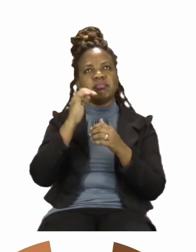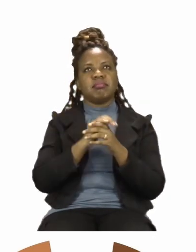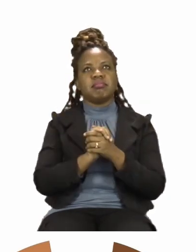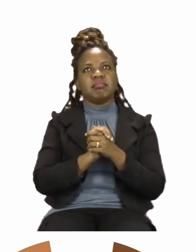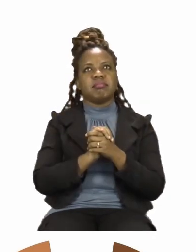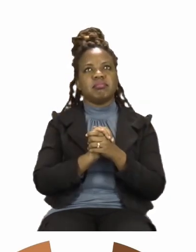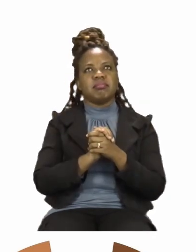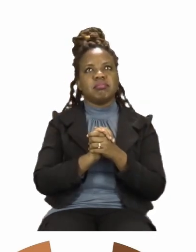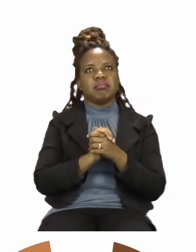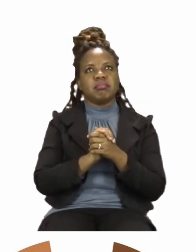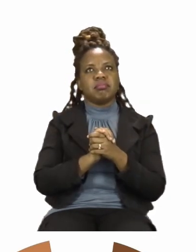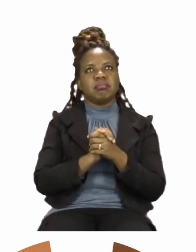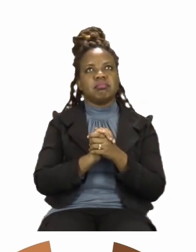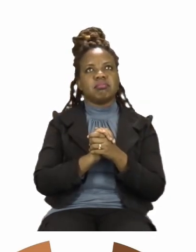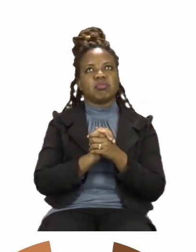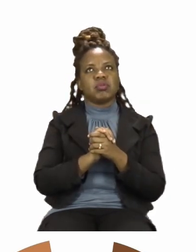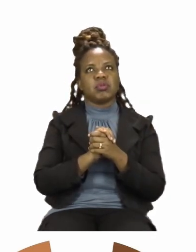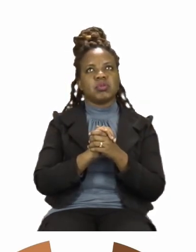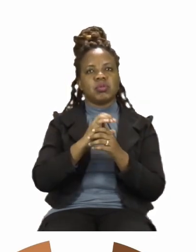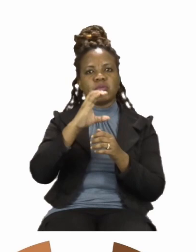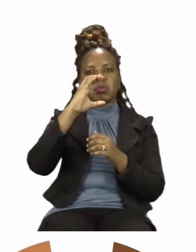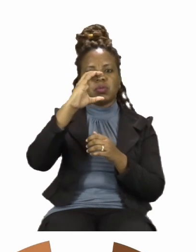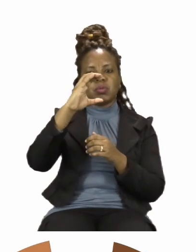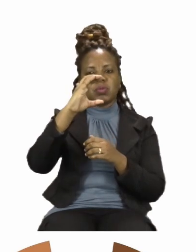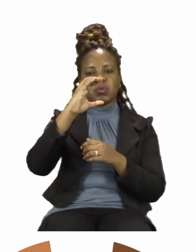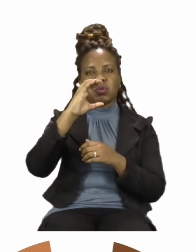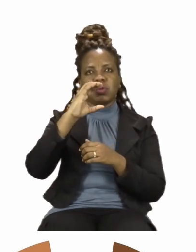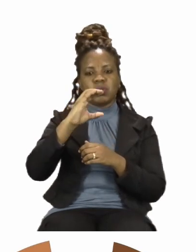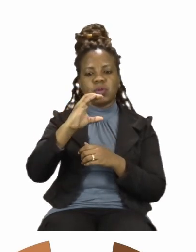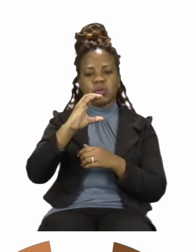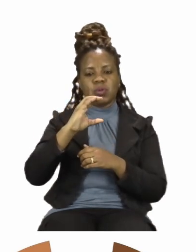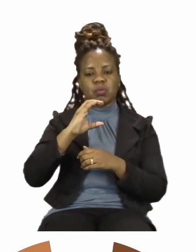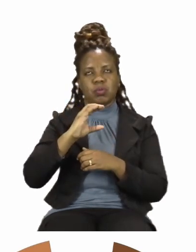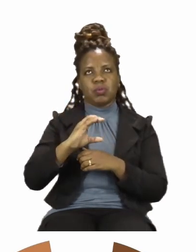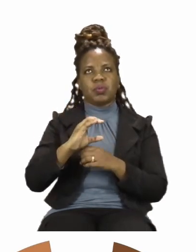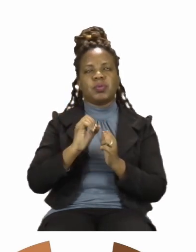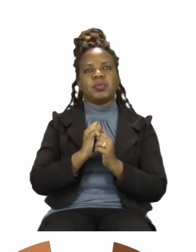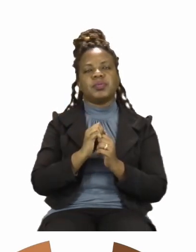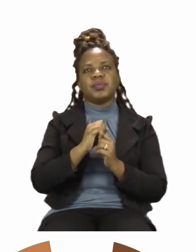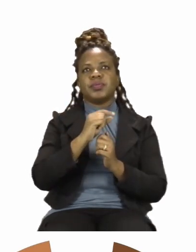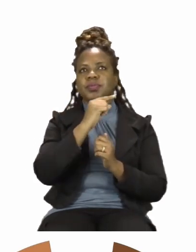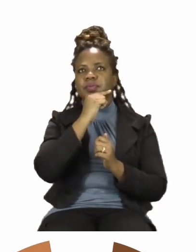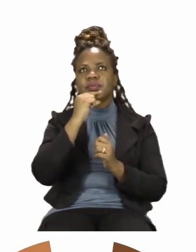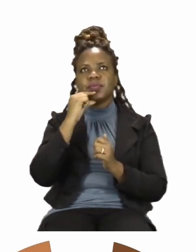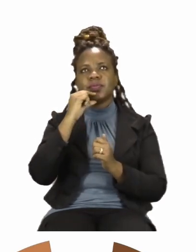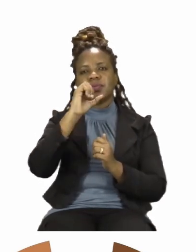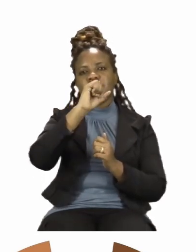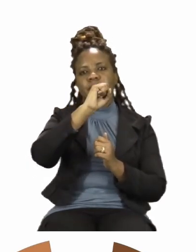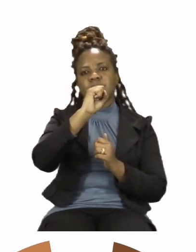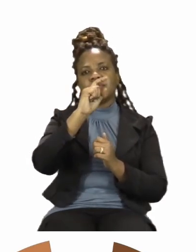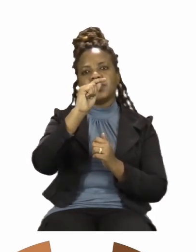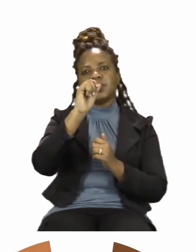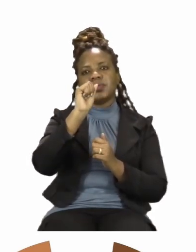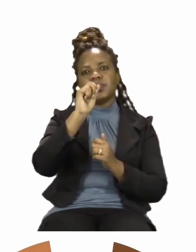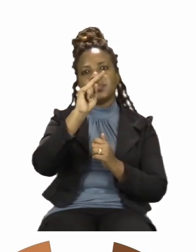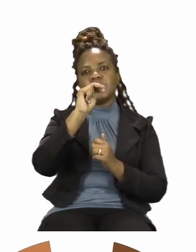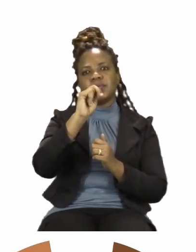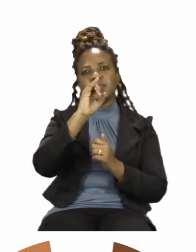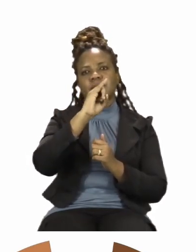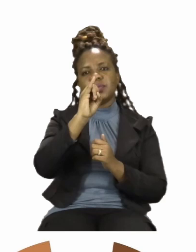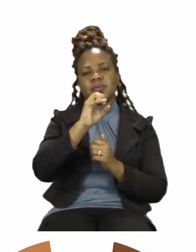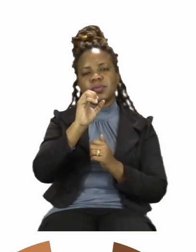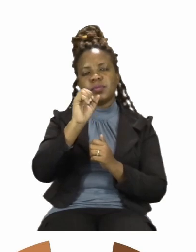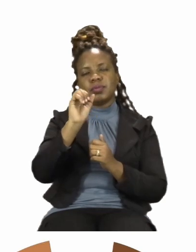poem, we call them stanzas. So the first stanza, second stanza, and third